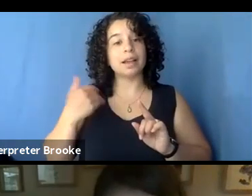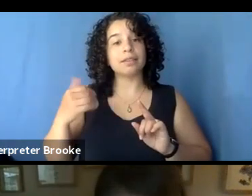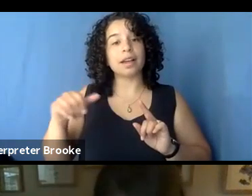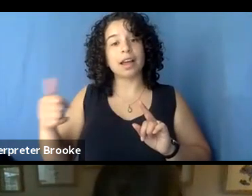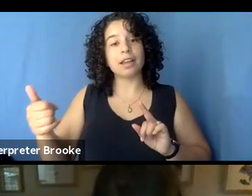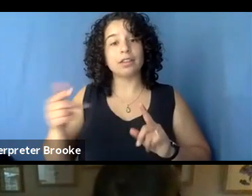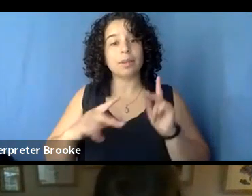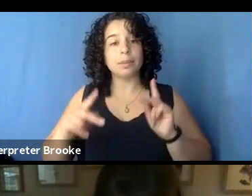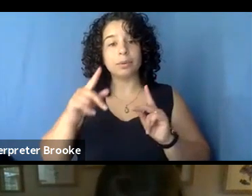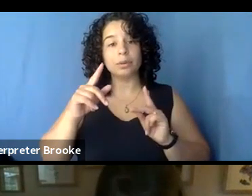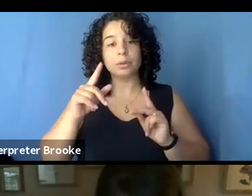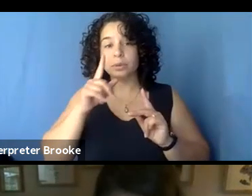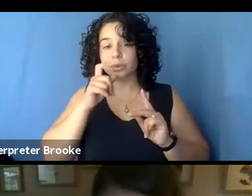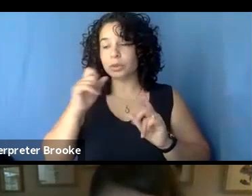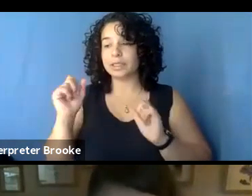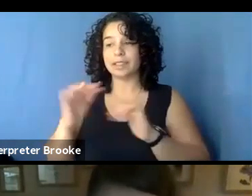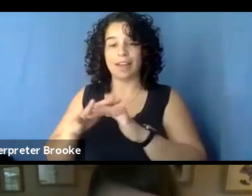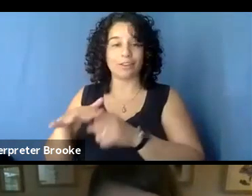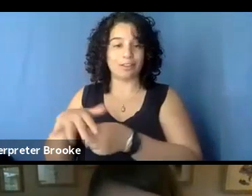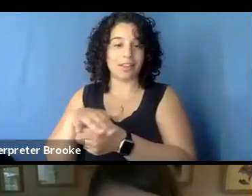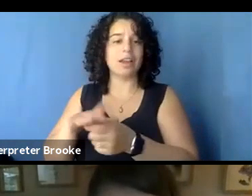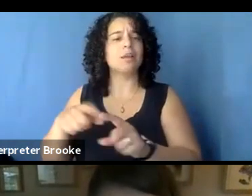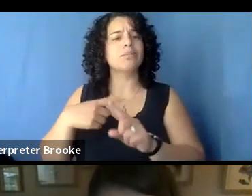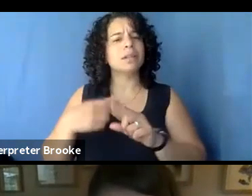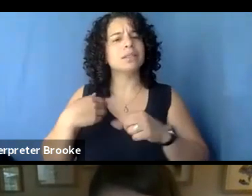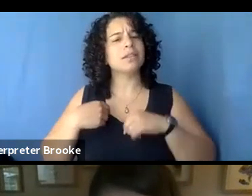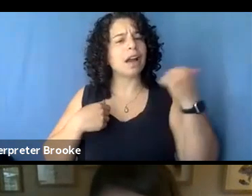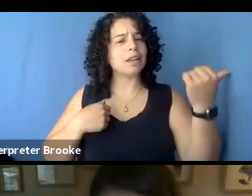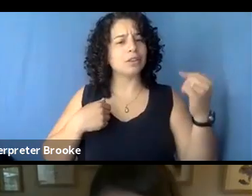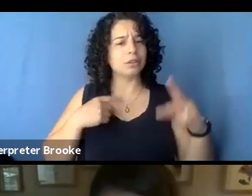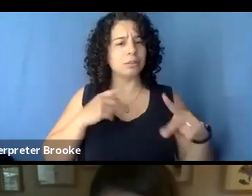gathered here, and then there are people, of course, gathered with us whom